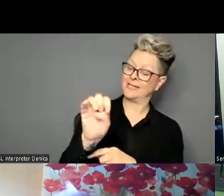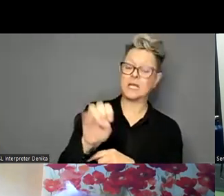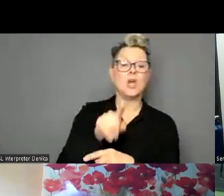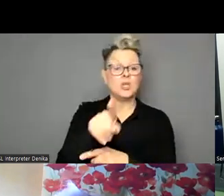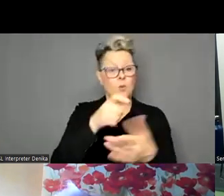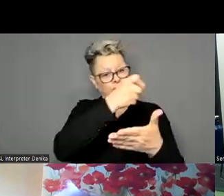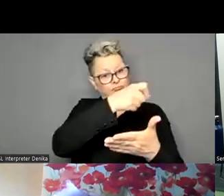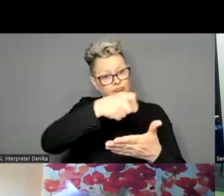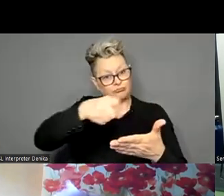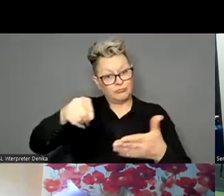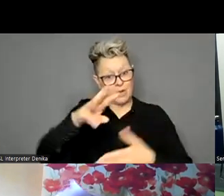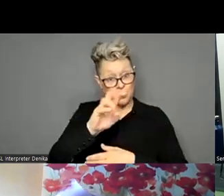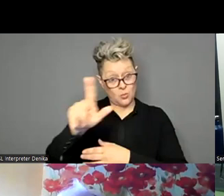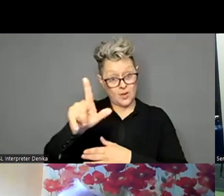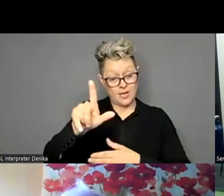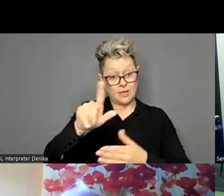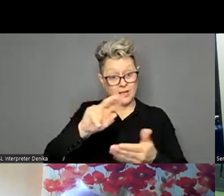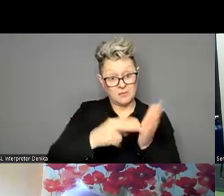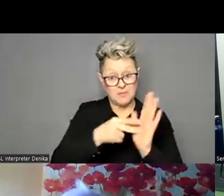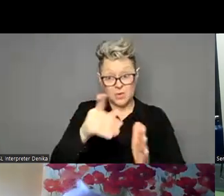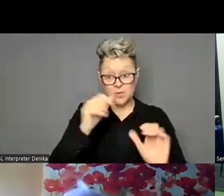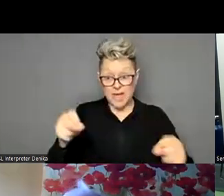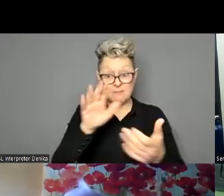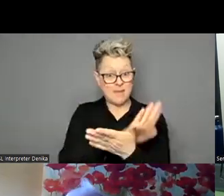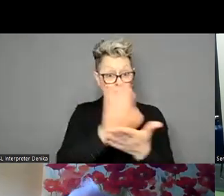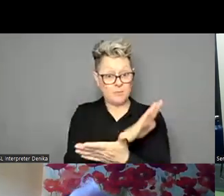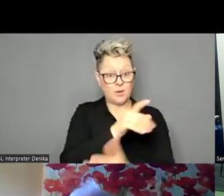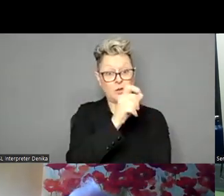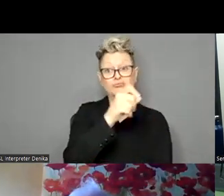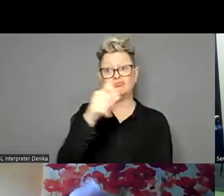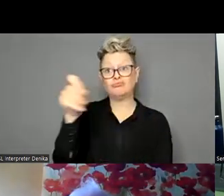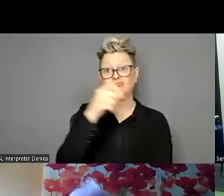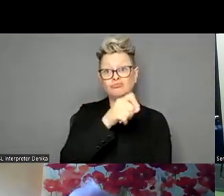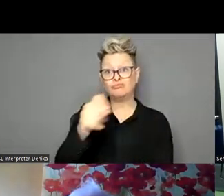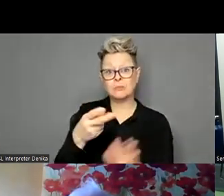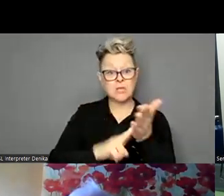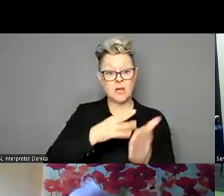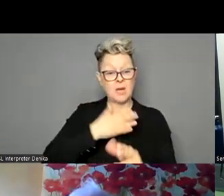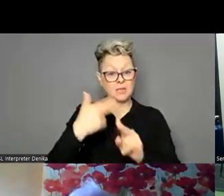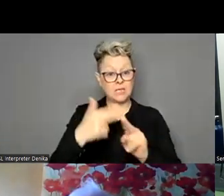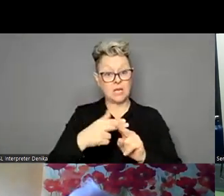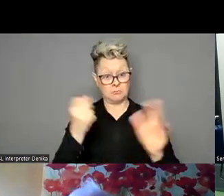this mean you can just take a piece of paper, write your wishes, sign it, and it will be valid?